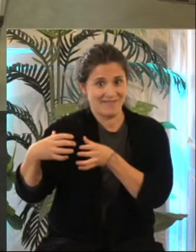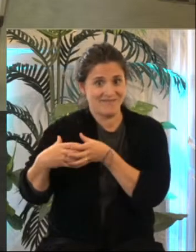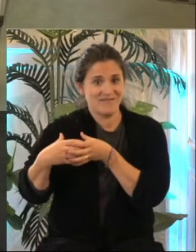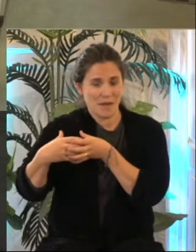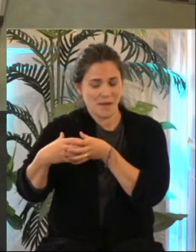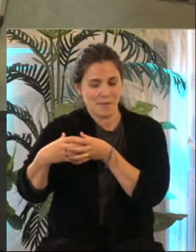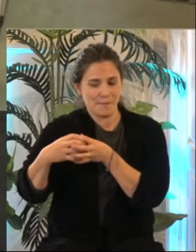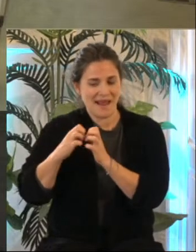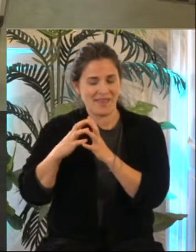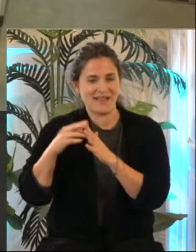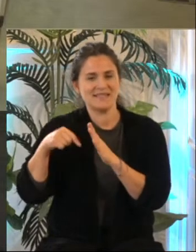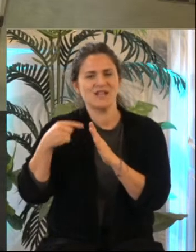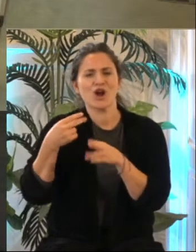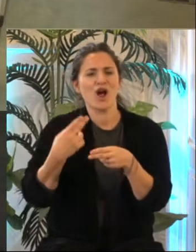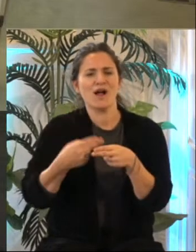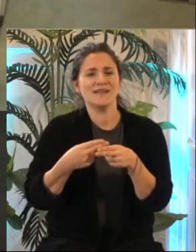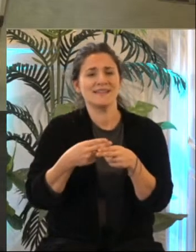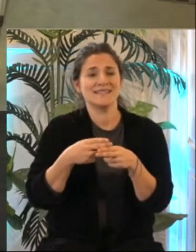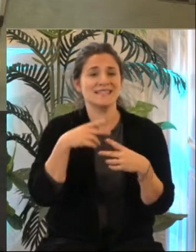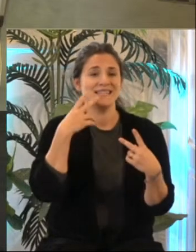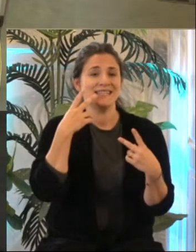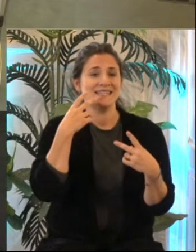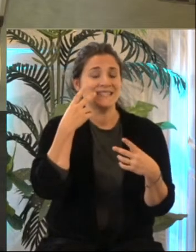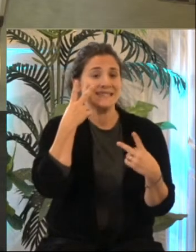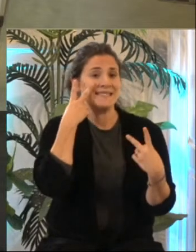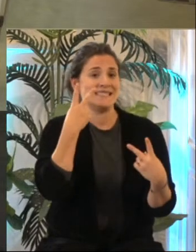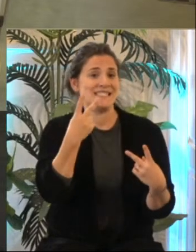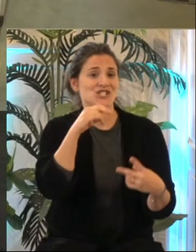Sea Jam Blues.